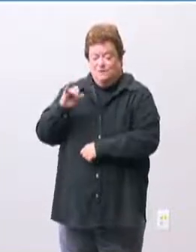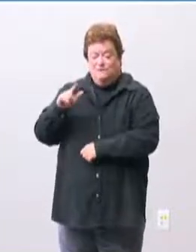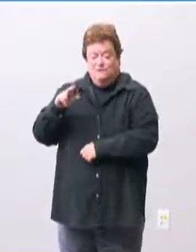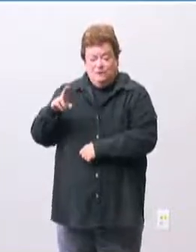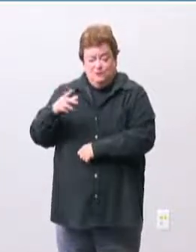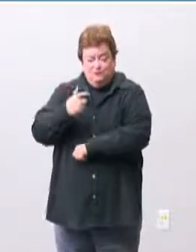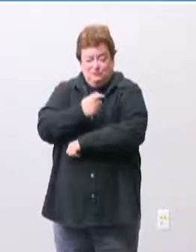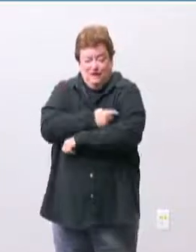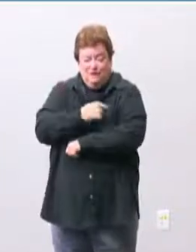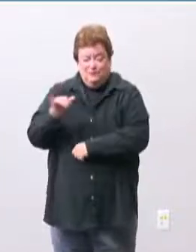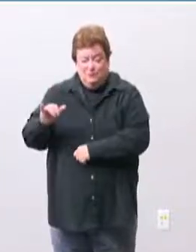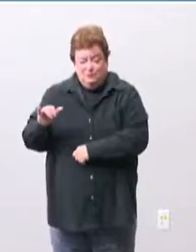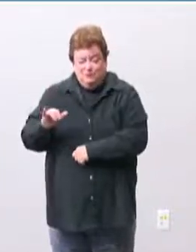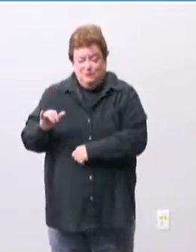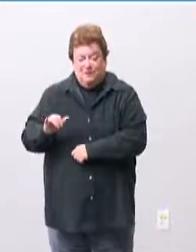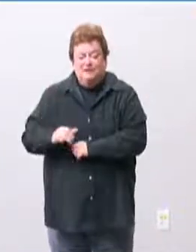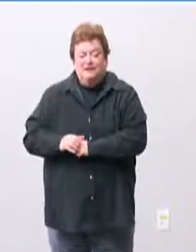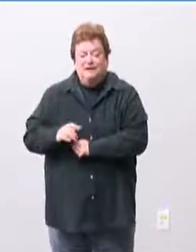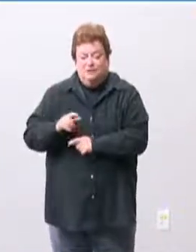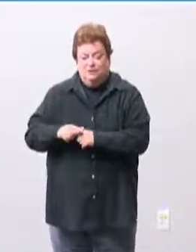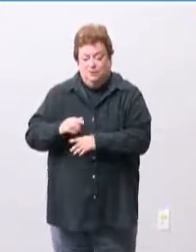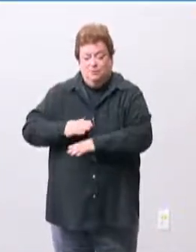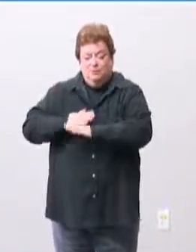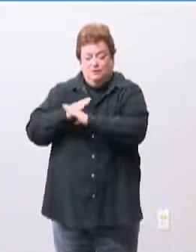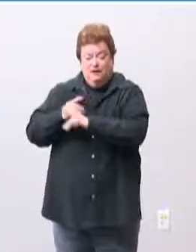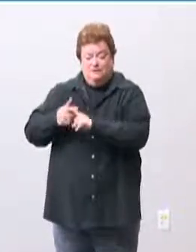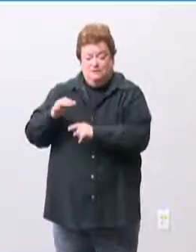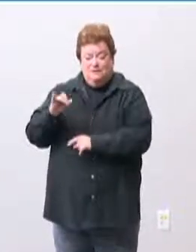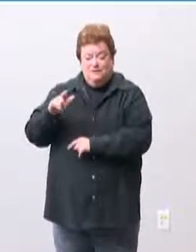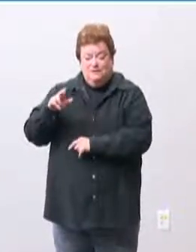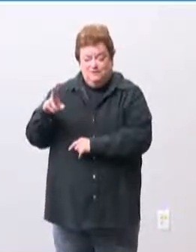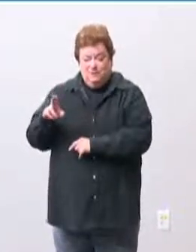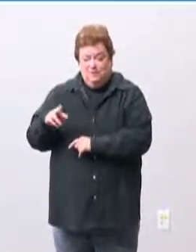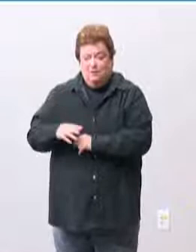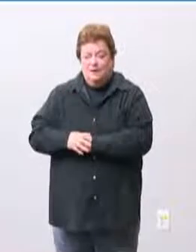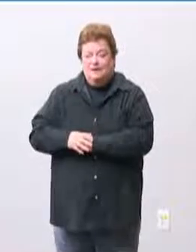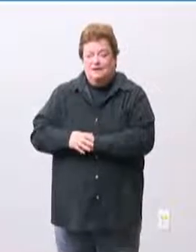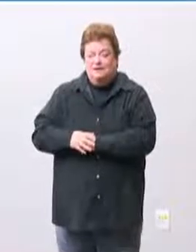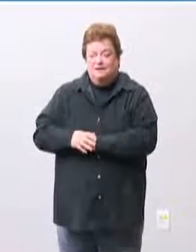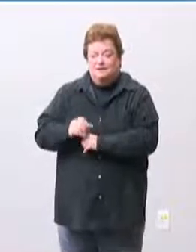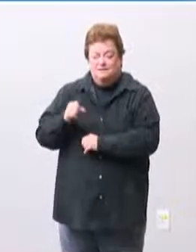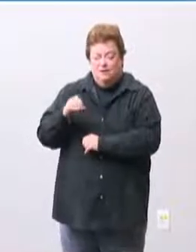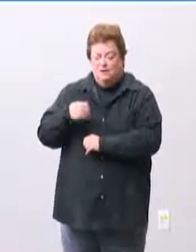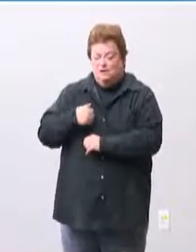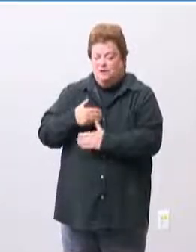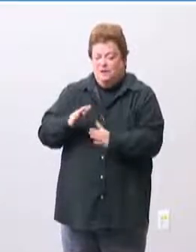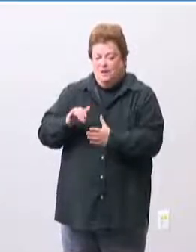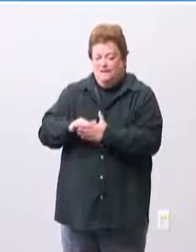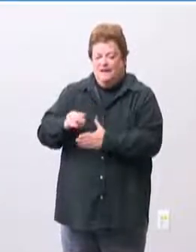kids free from the flu this season as well. We do anticipate a higher incidence of